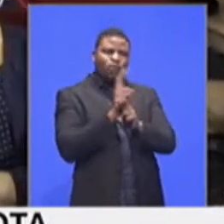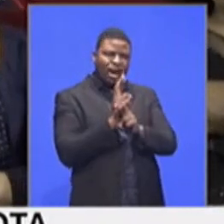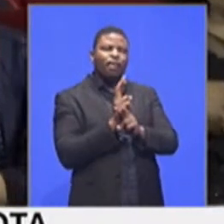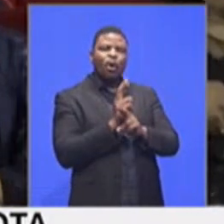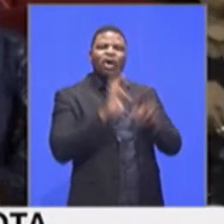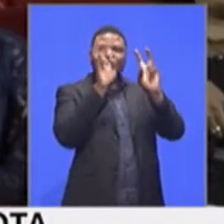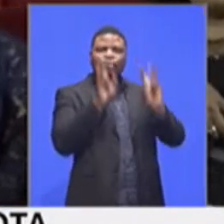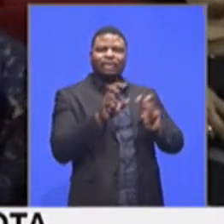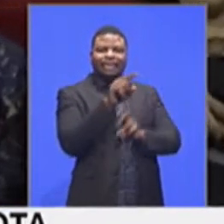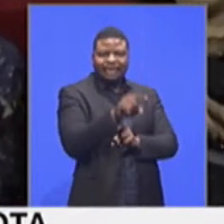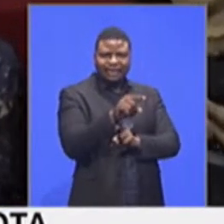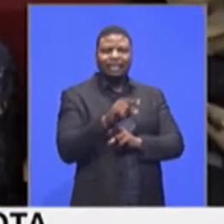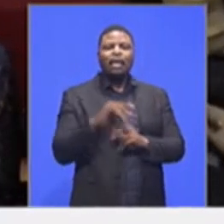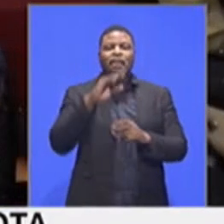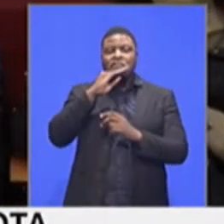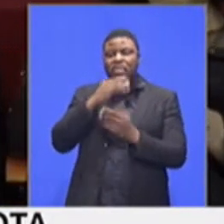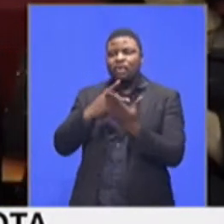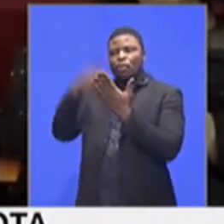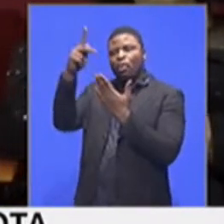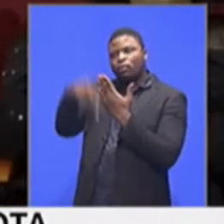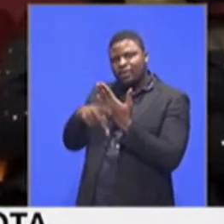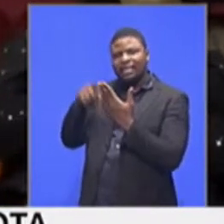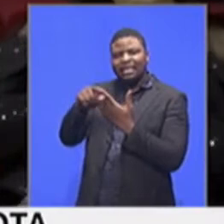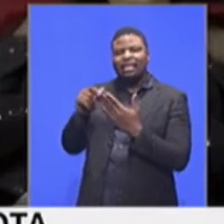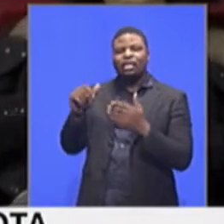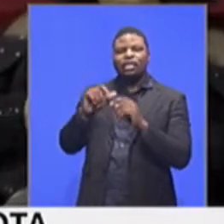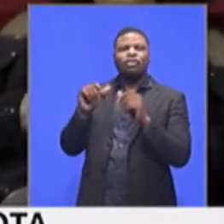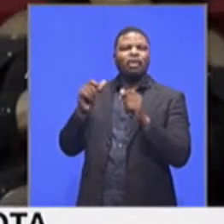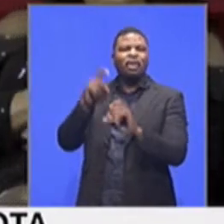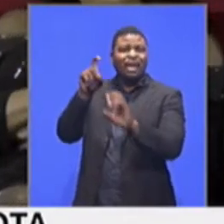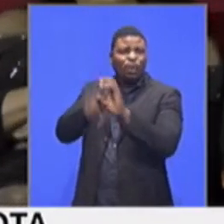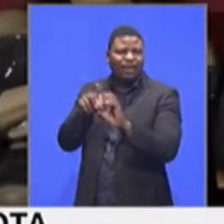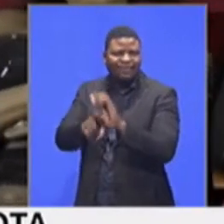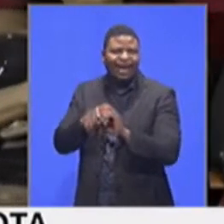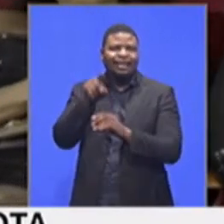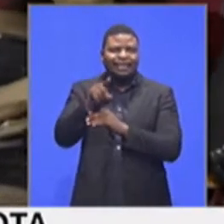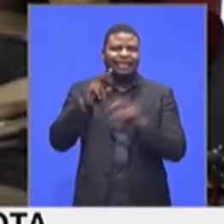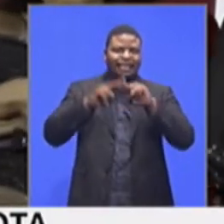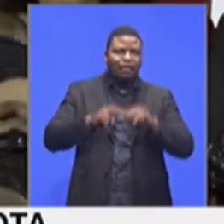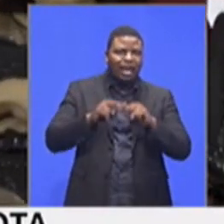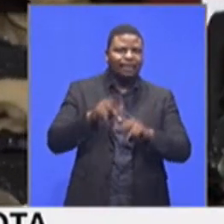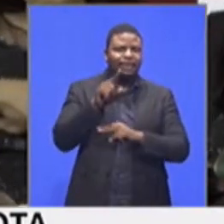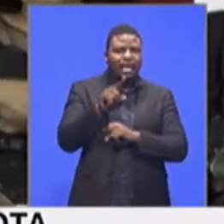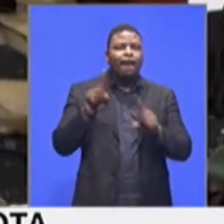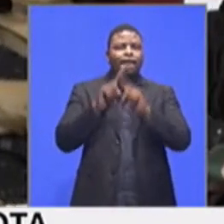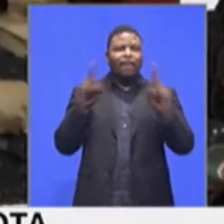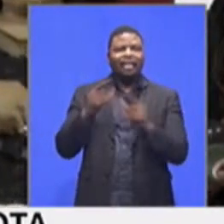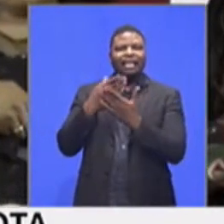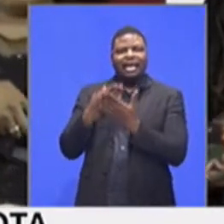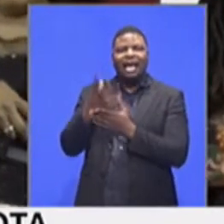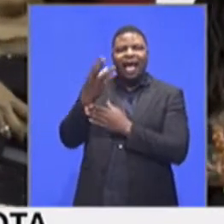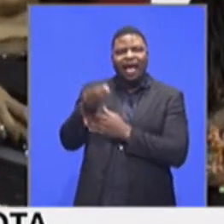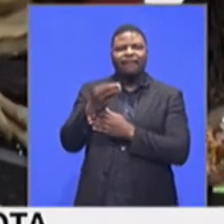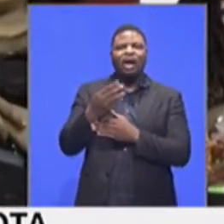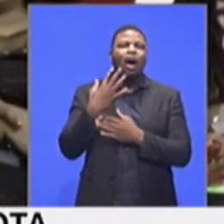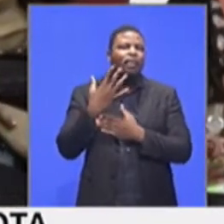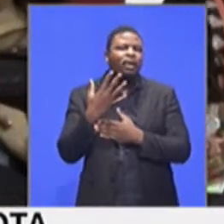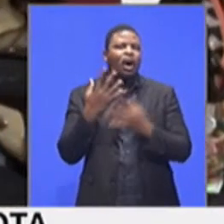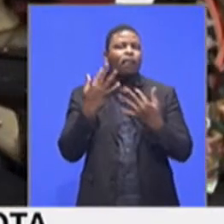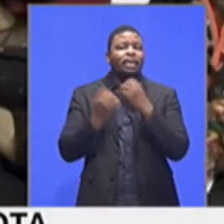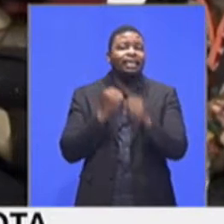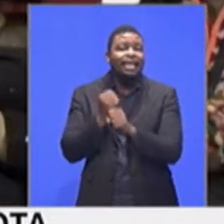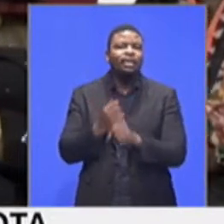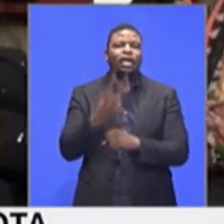the size of the projects that qualify, and the incentive will be available for 2 years to stimulate investment in the short